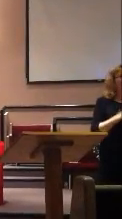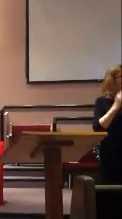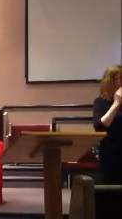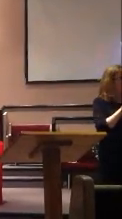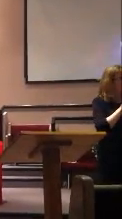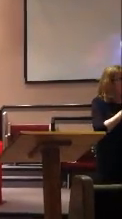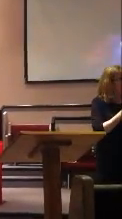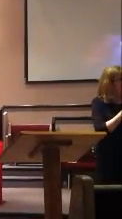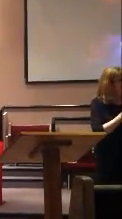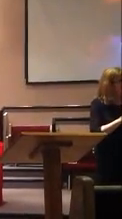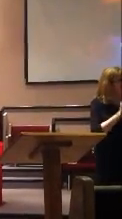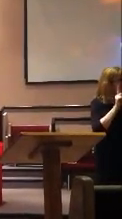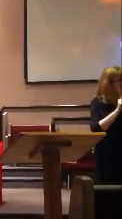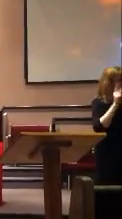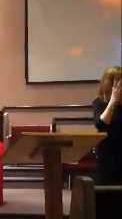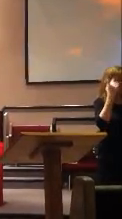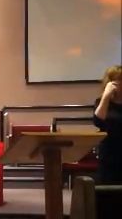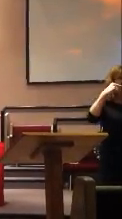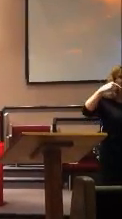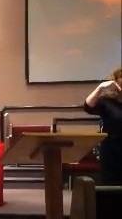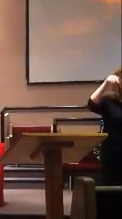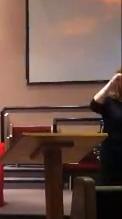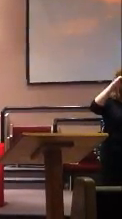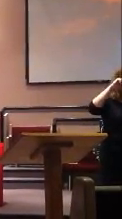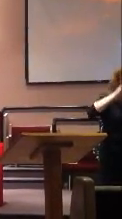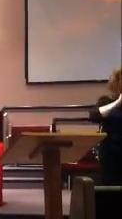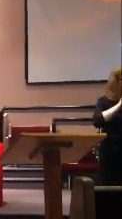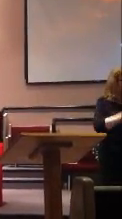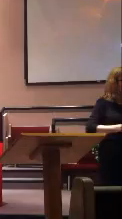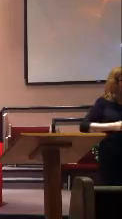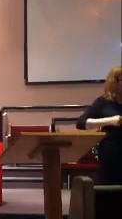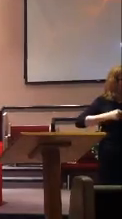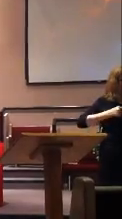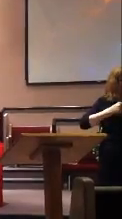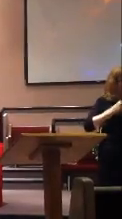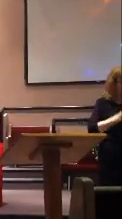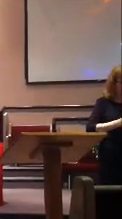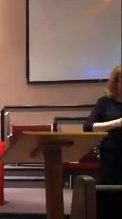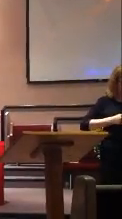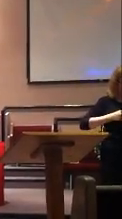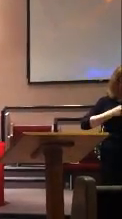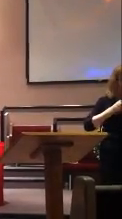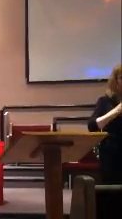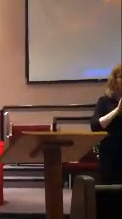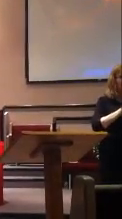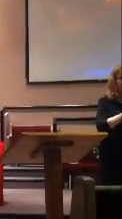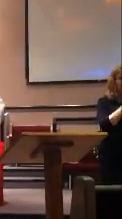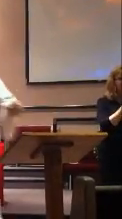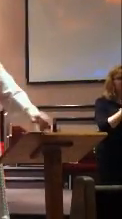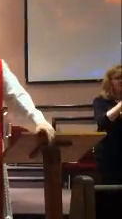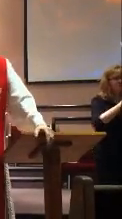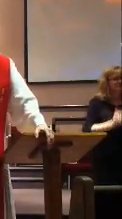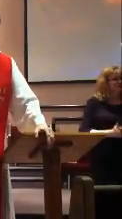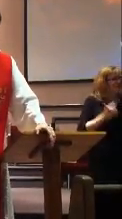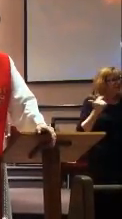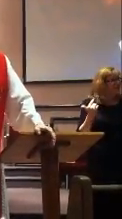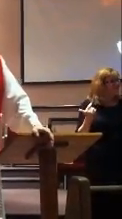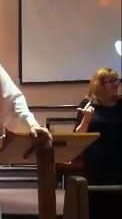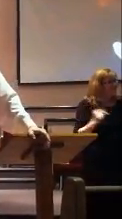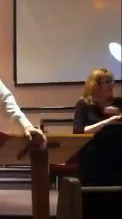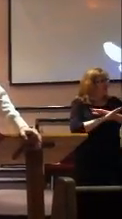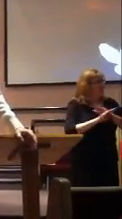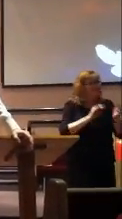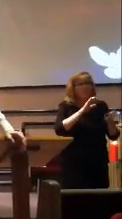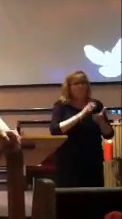Because there are some folks out there that are struggling with the circumstances in their life, and they do